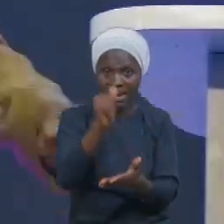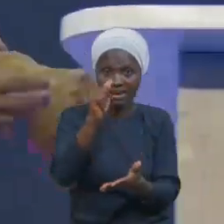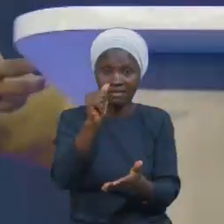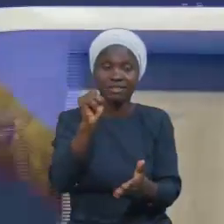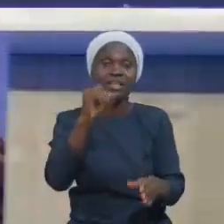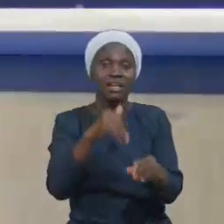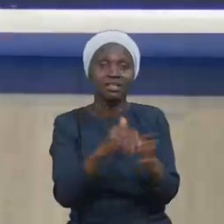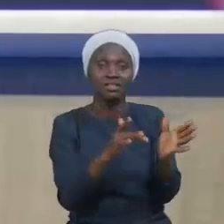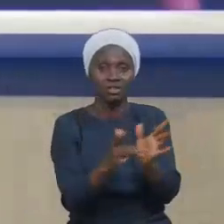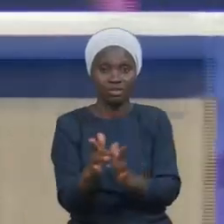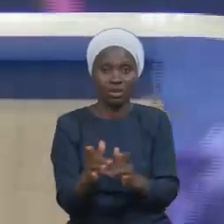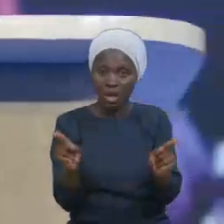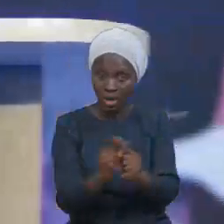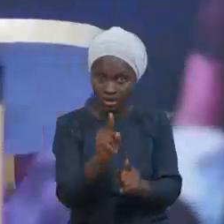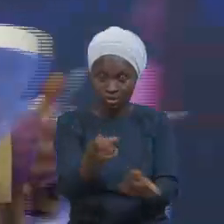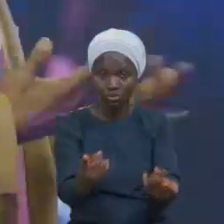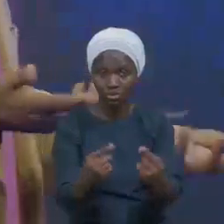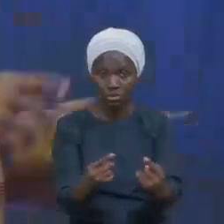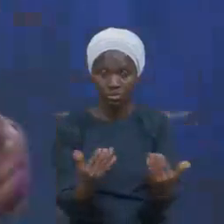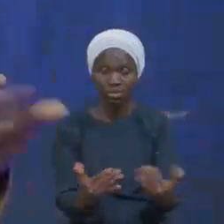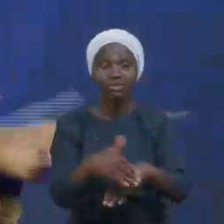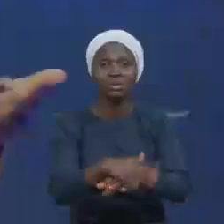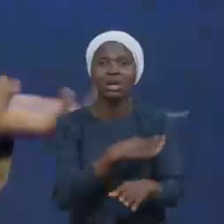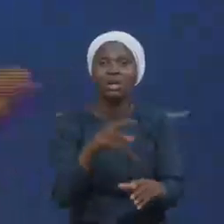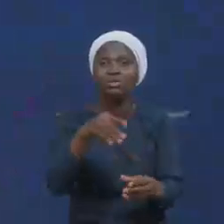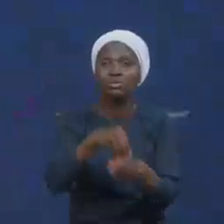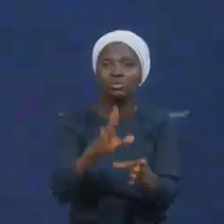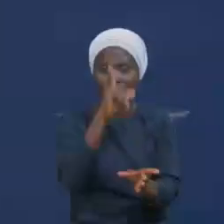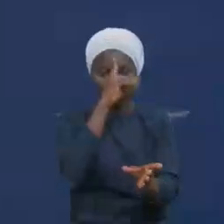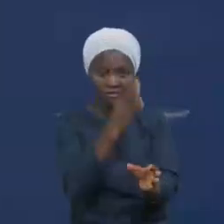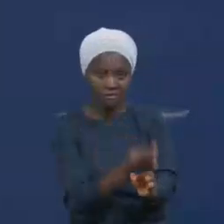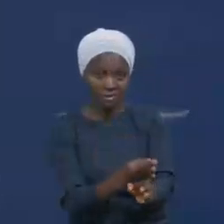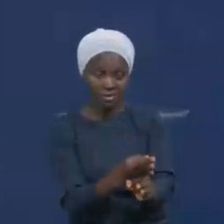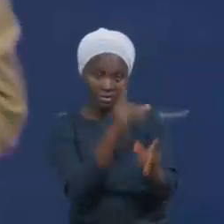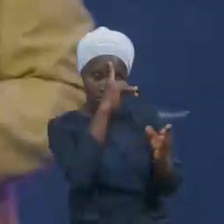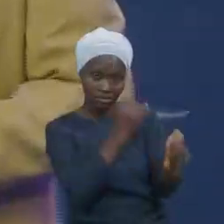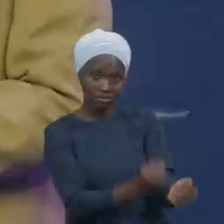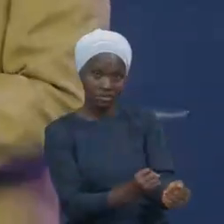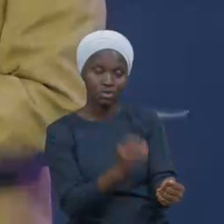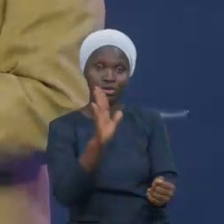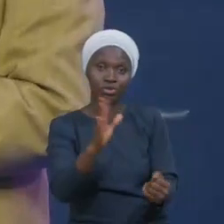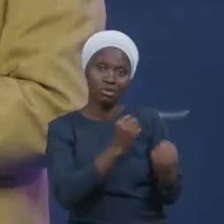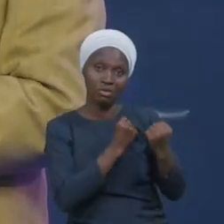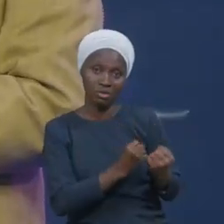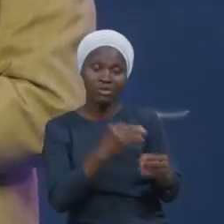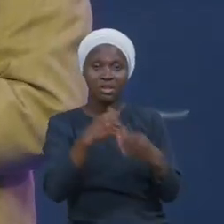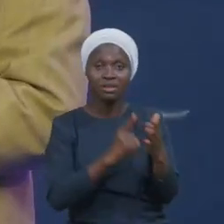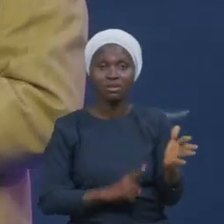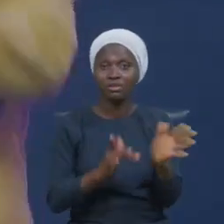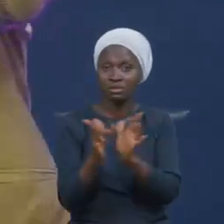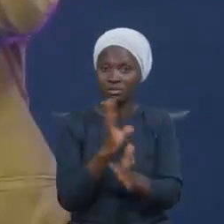Jesus. And as you come tonight, and you put your faith, your trust, your confidence in the Lord Jesus